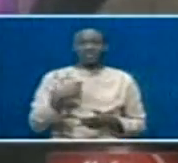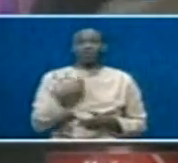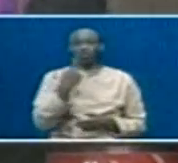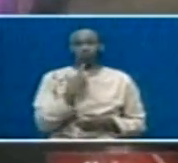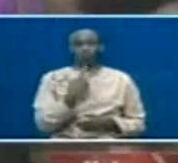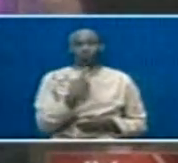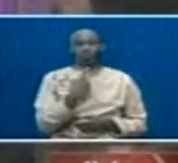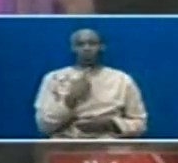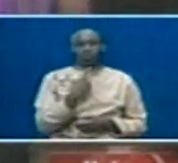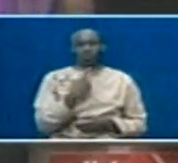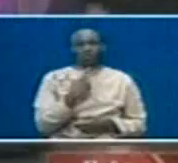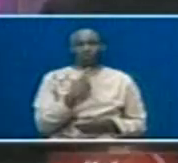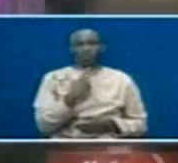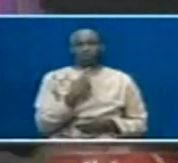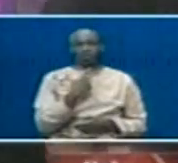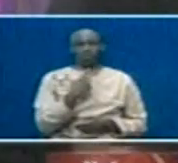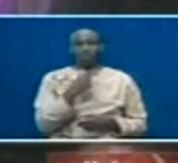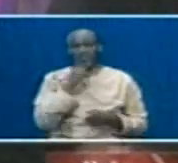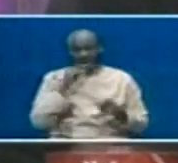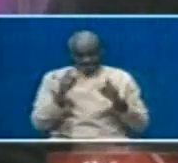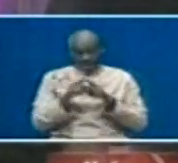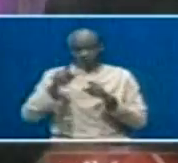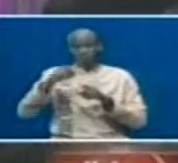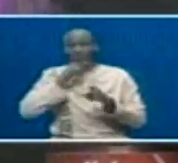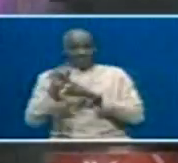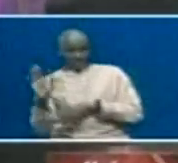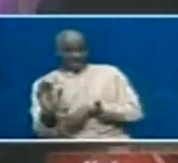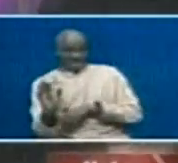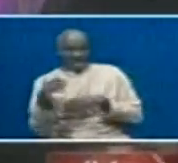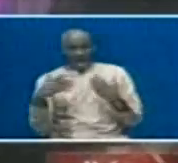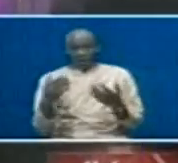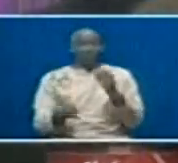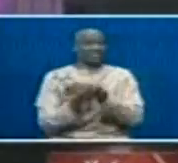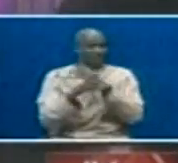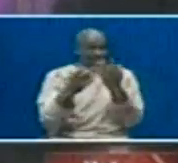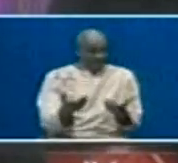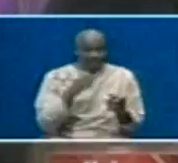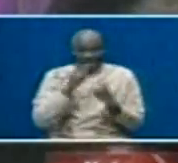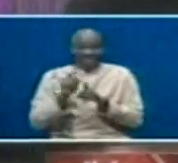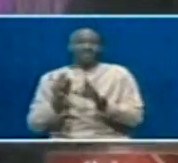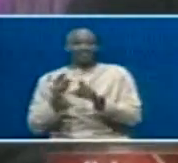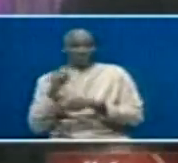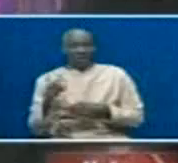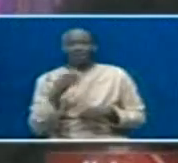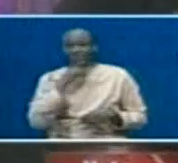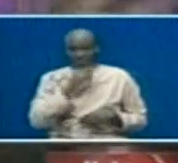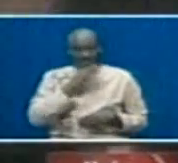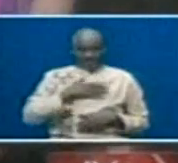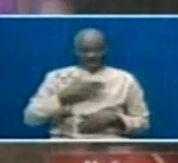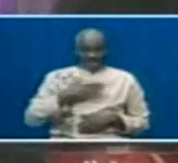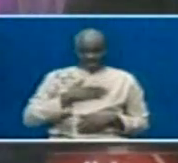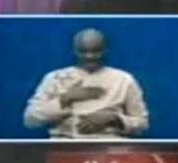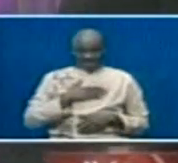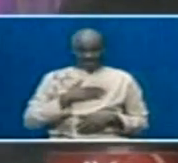a ndugu wa ndugu, right? Mm-hmm. Now, let me explain to you what I mean by that. My father, Sharif